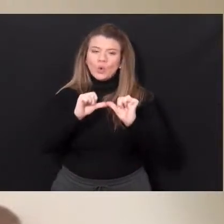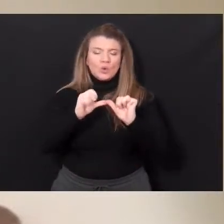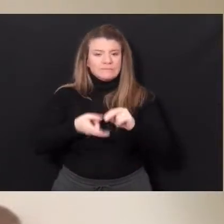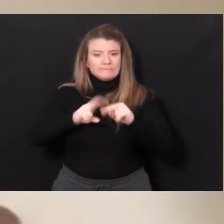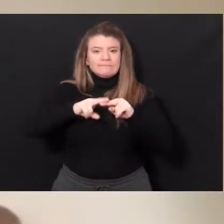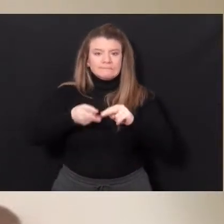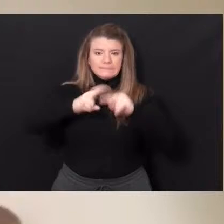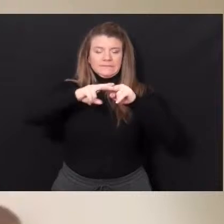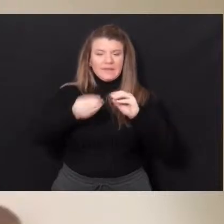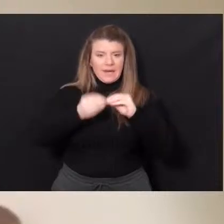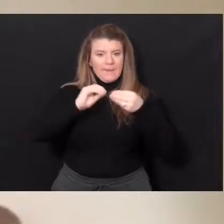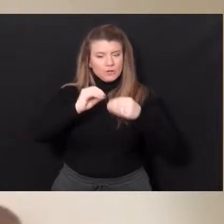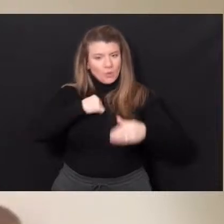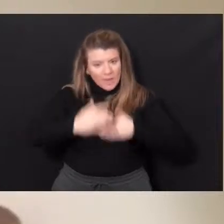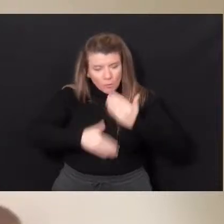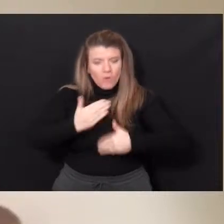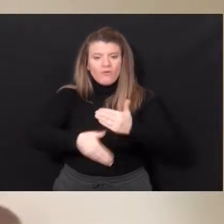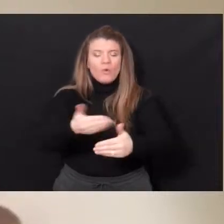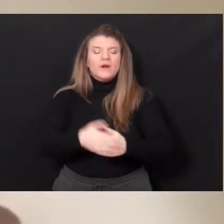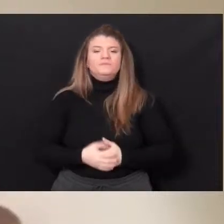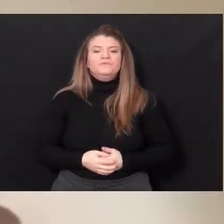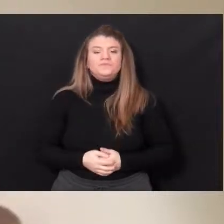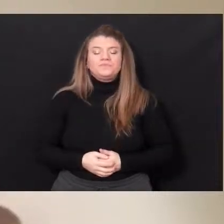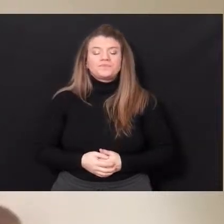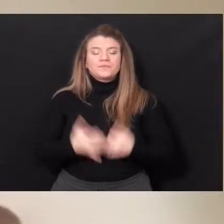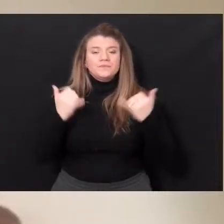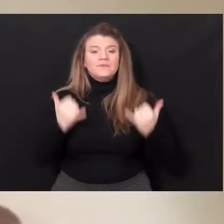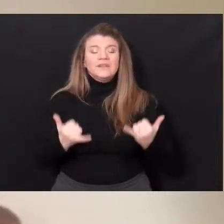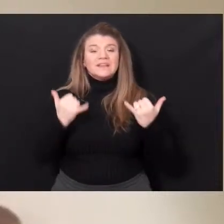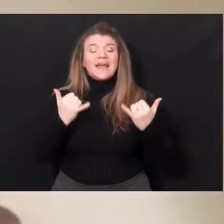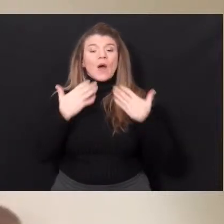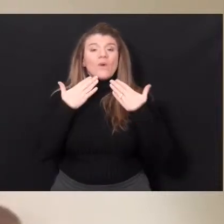up, move forward. Today, I also want to thank